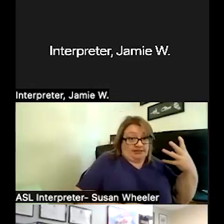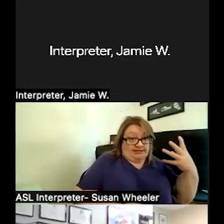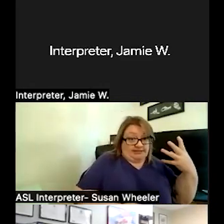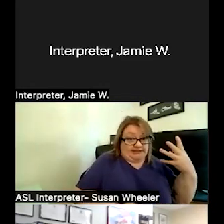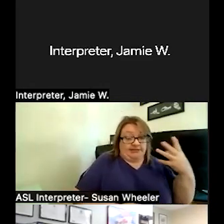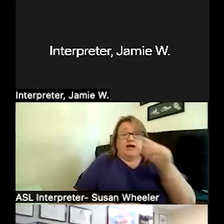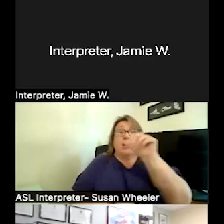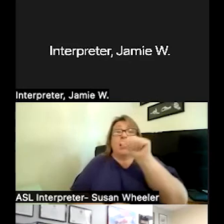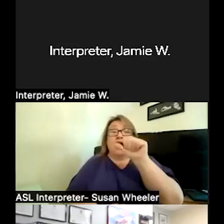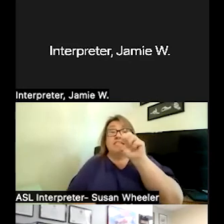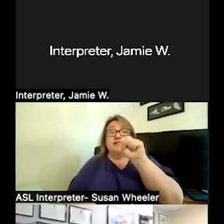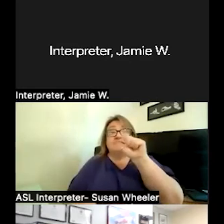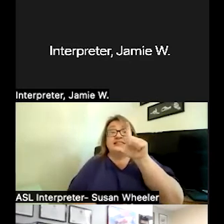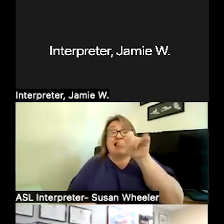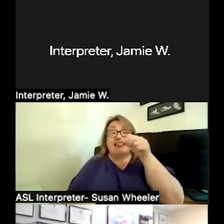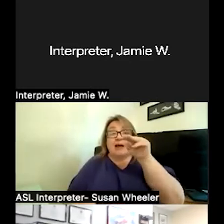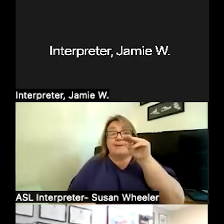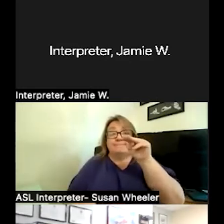asylum seekers,